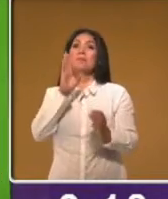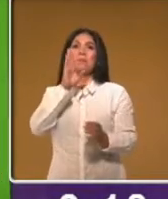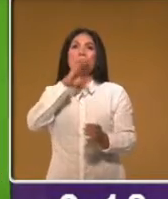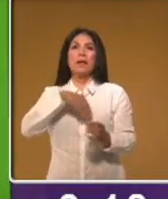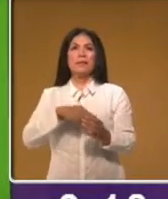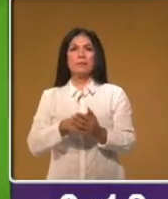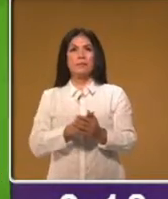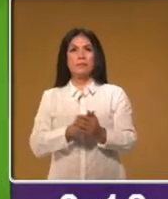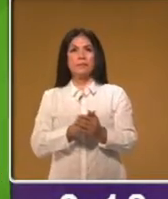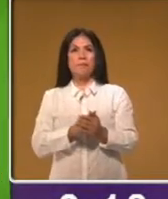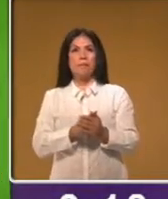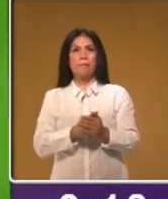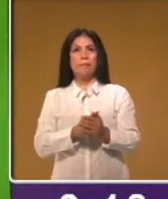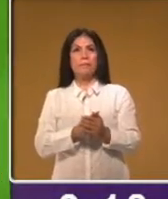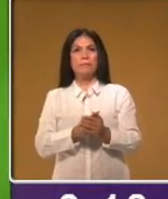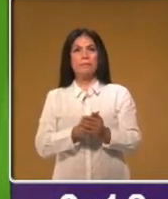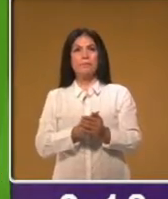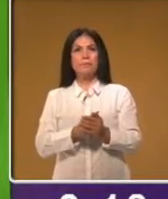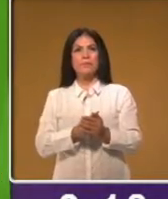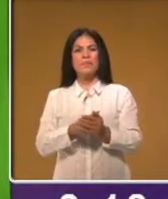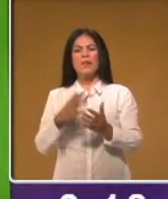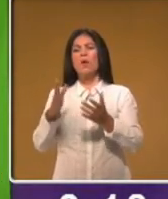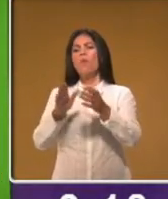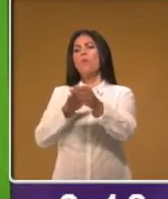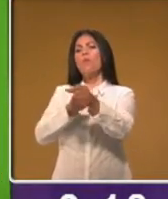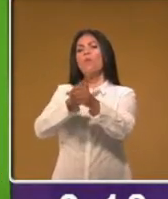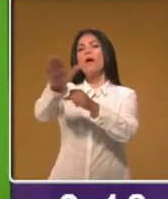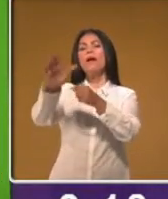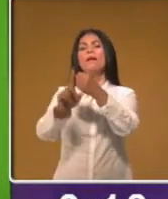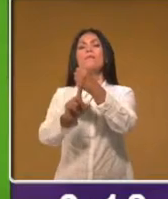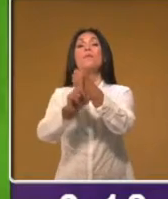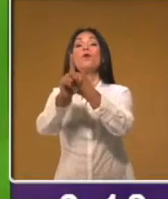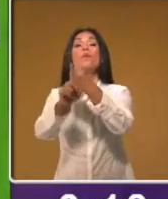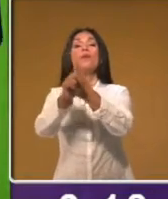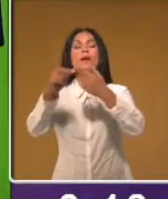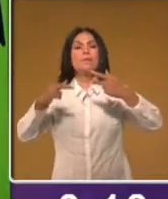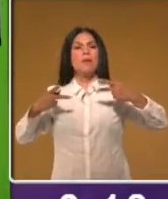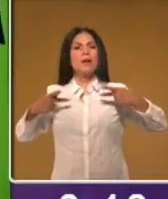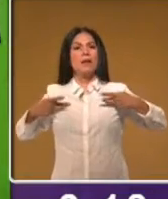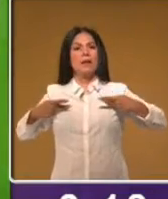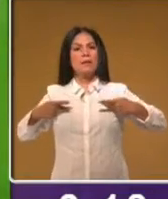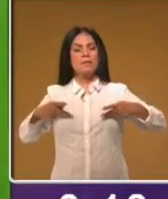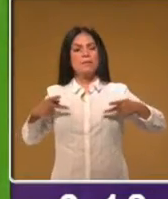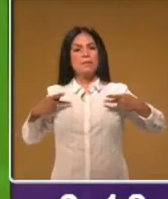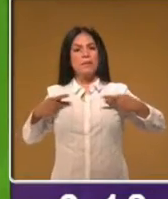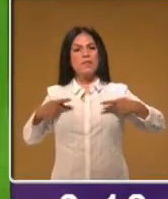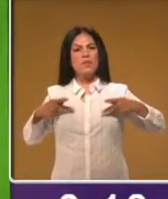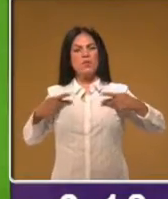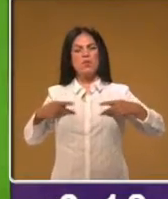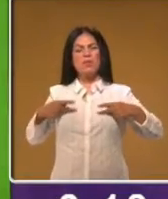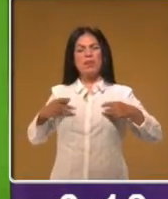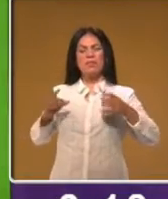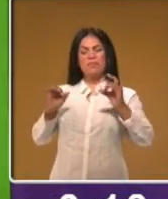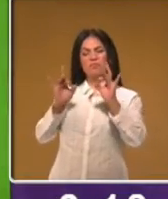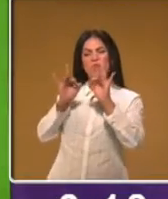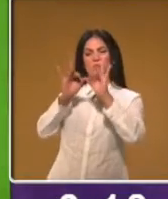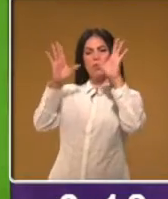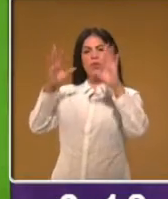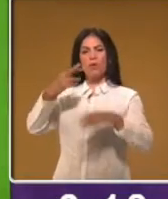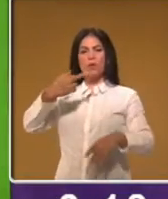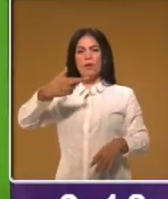what happened when we express the problem to the person in the restaurant? We